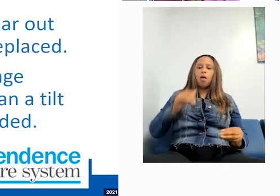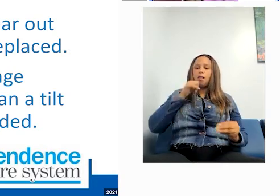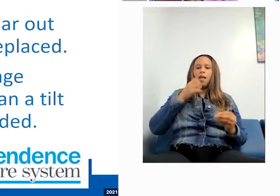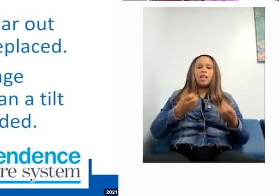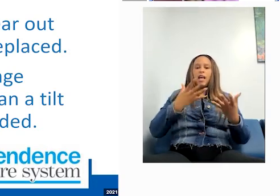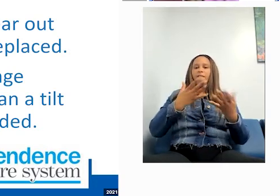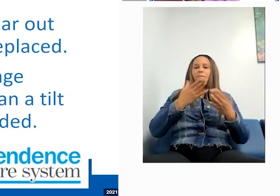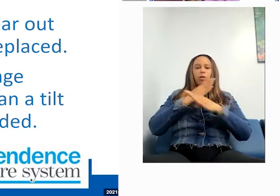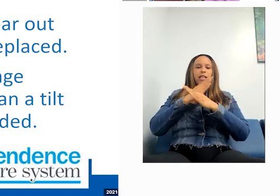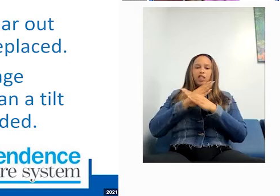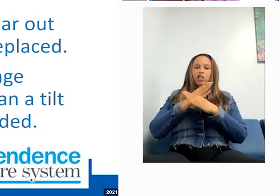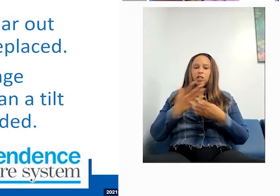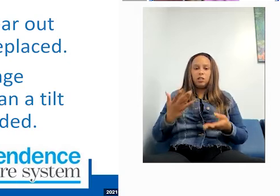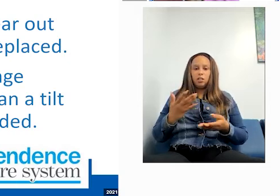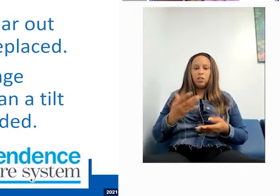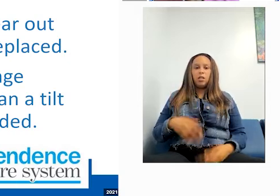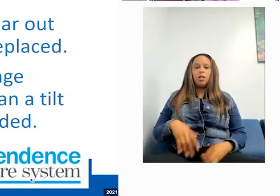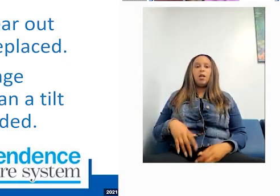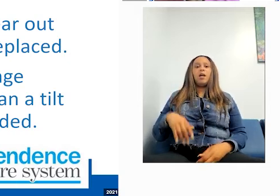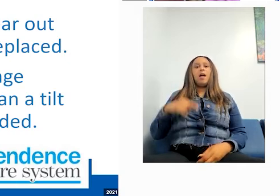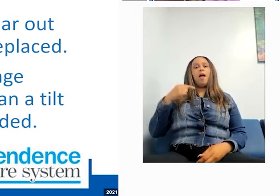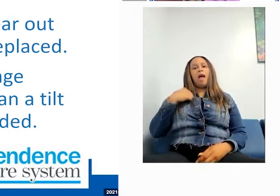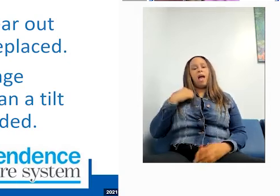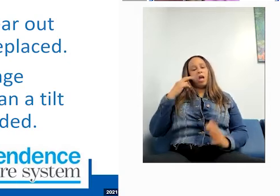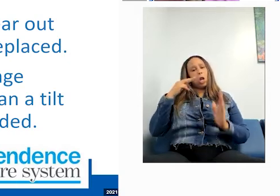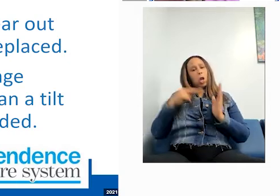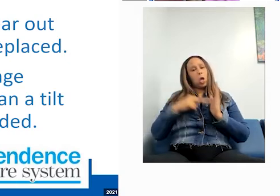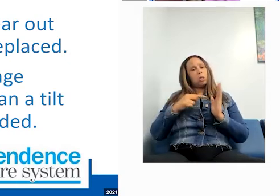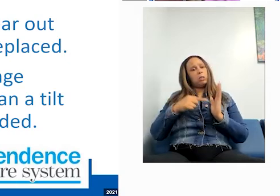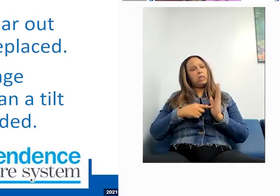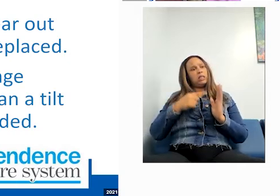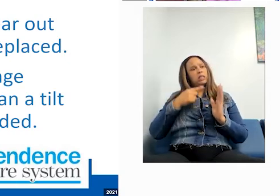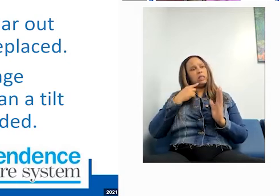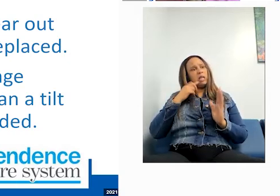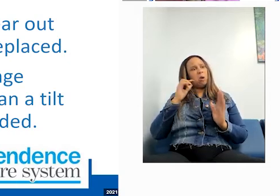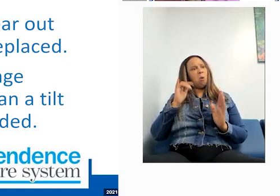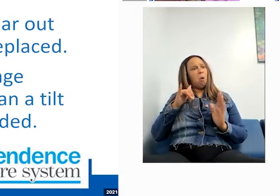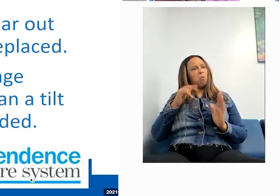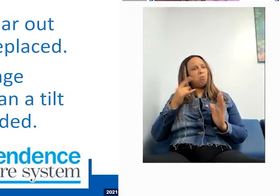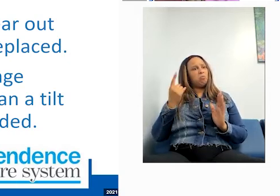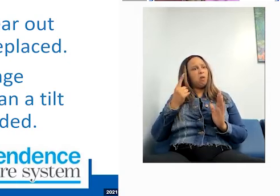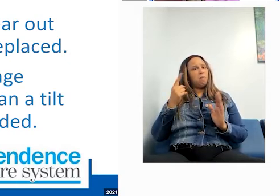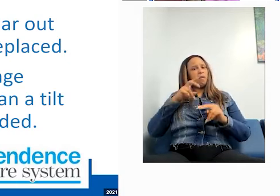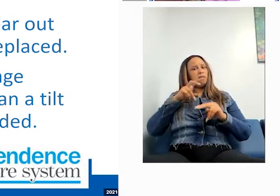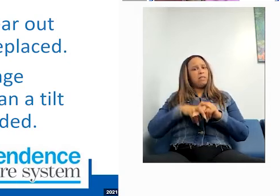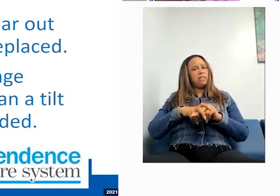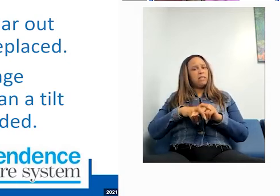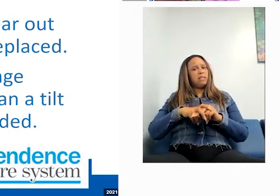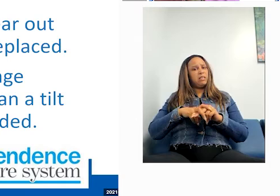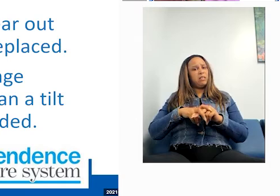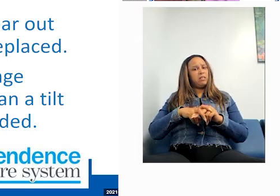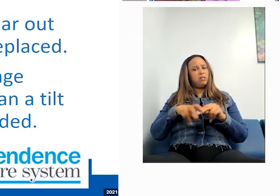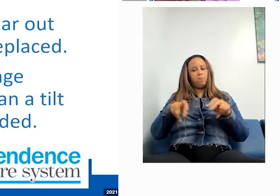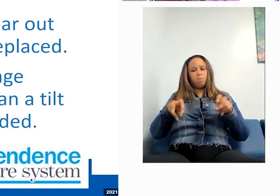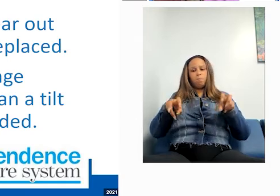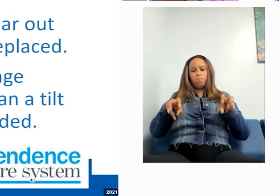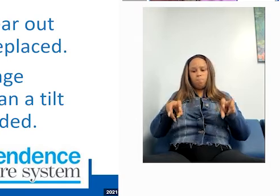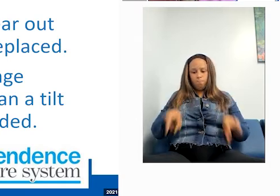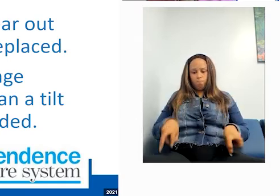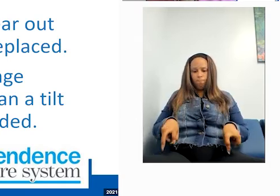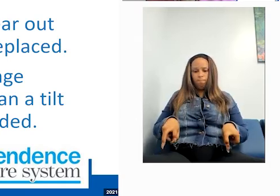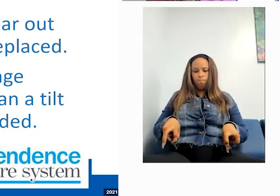as a clinician, I look at this and go, oh, somebody sits very symmetrically. Both their left and